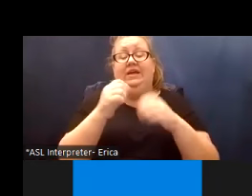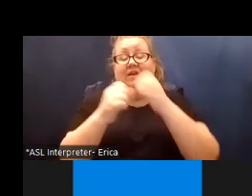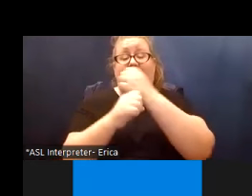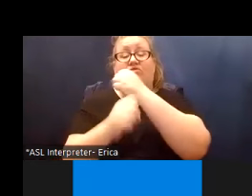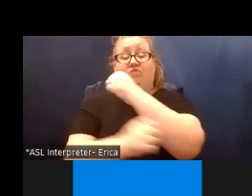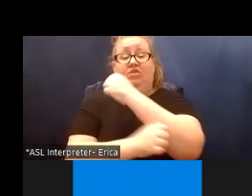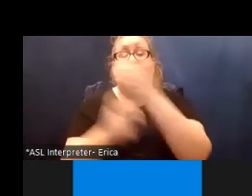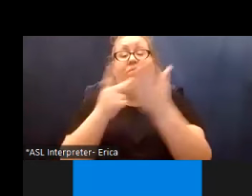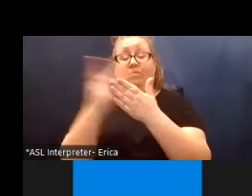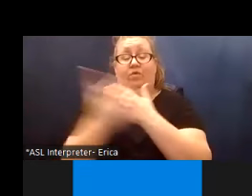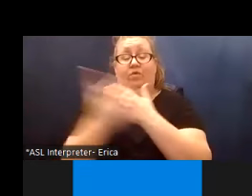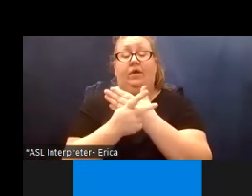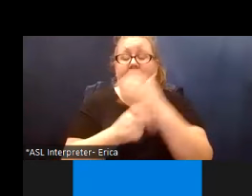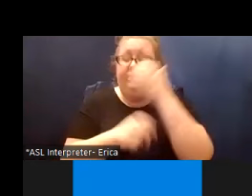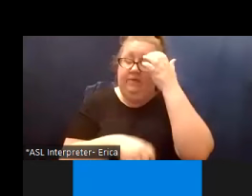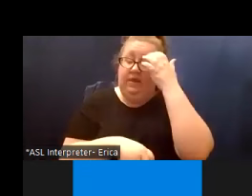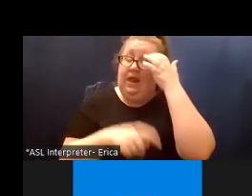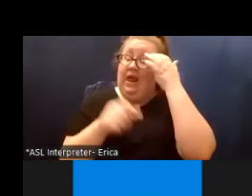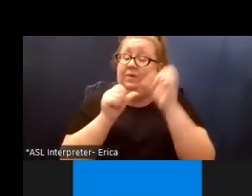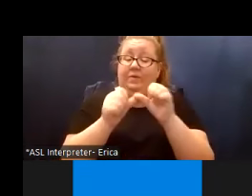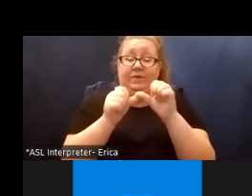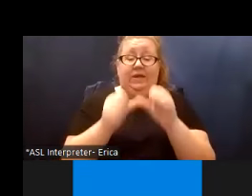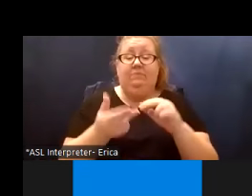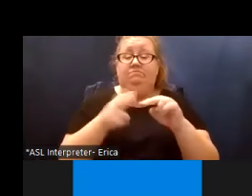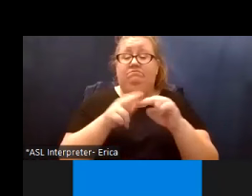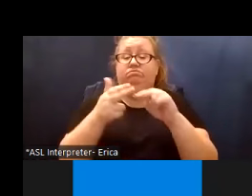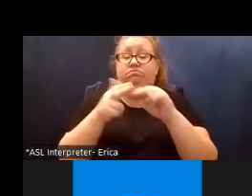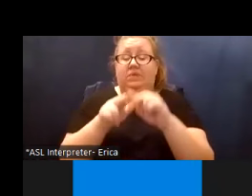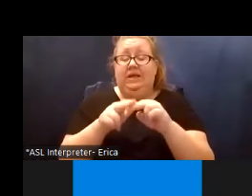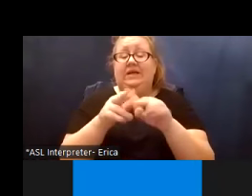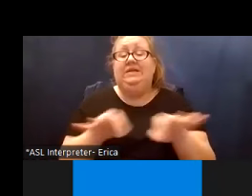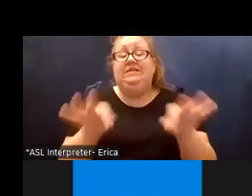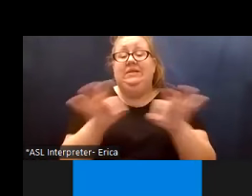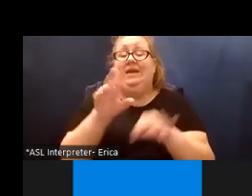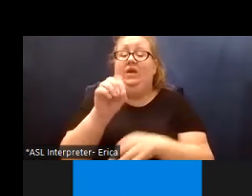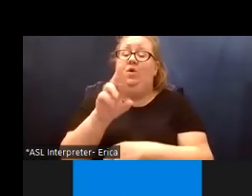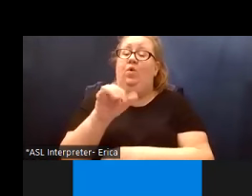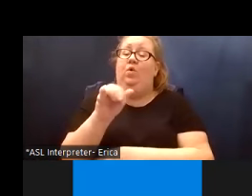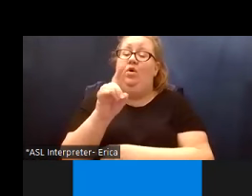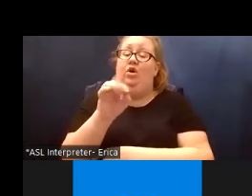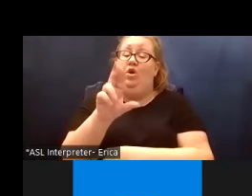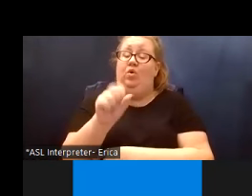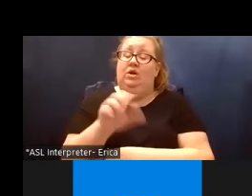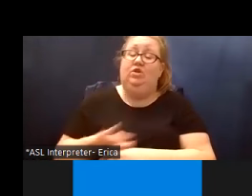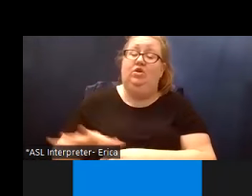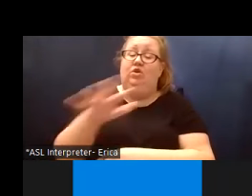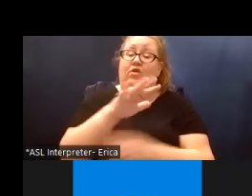would keep building upon on some key corridors throughout the city that you can see in